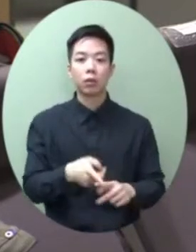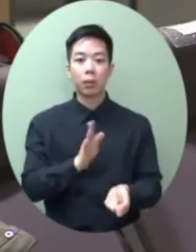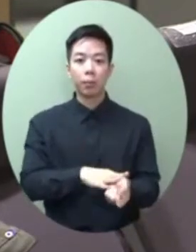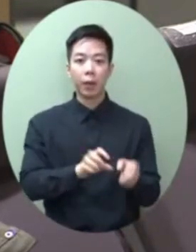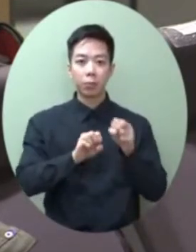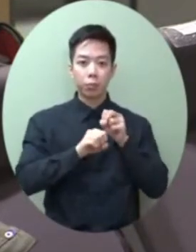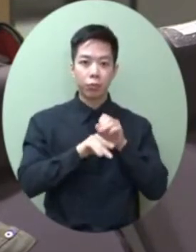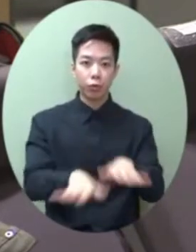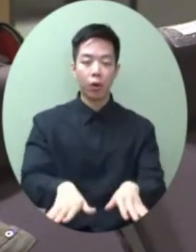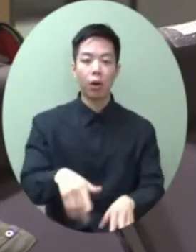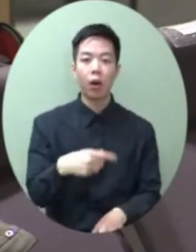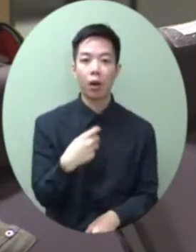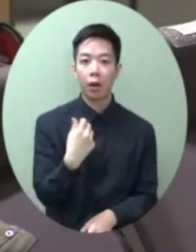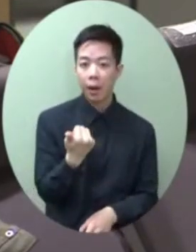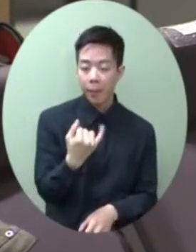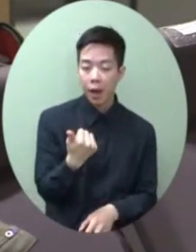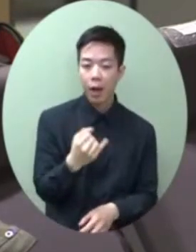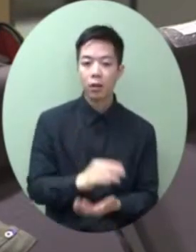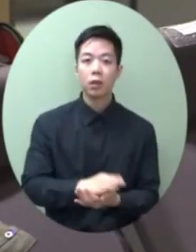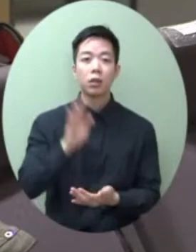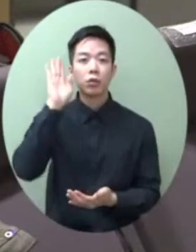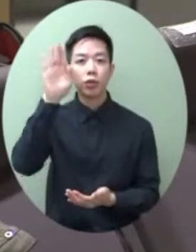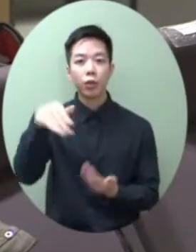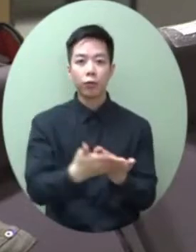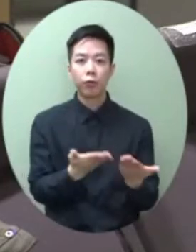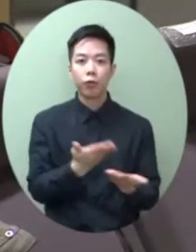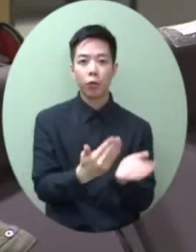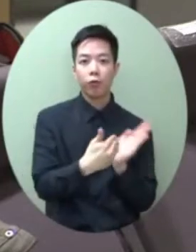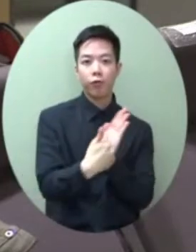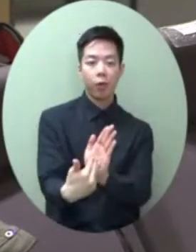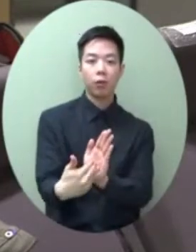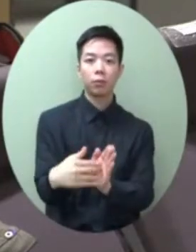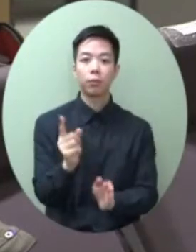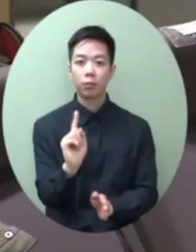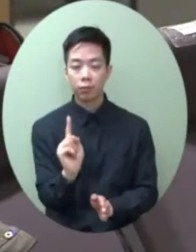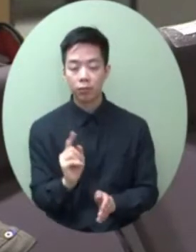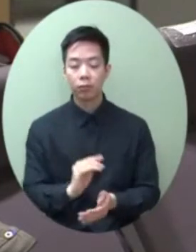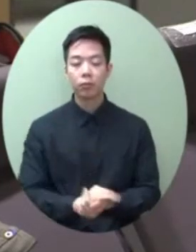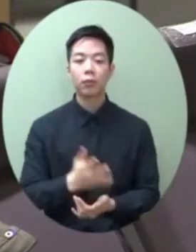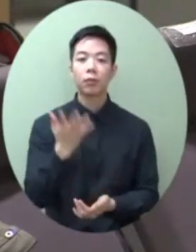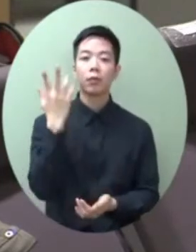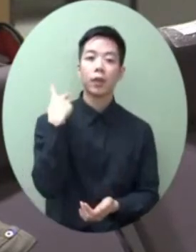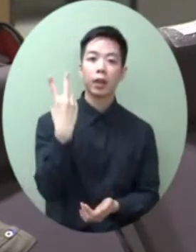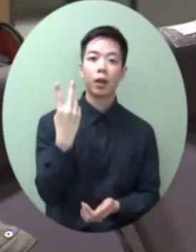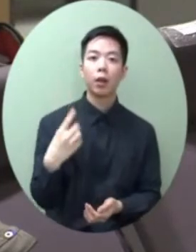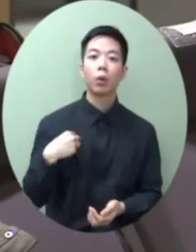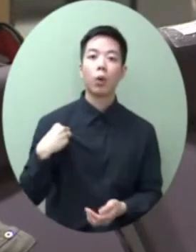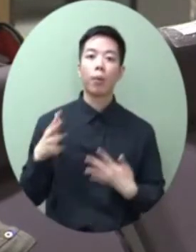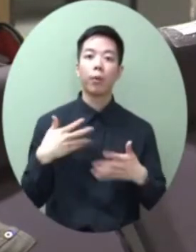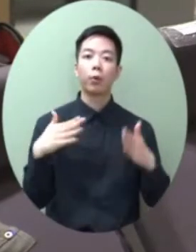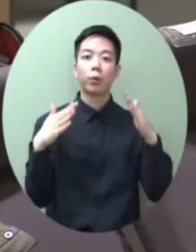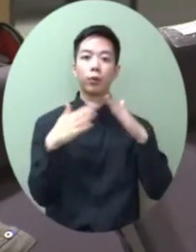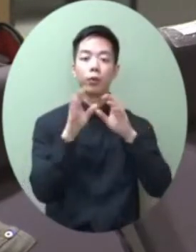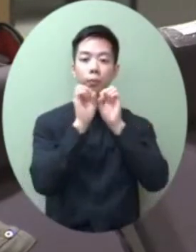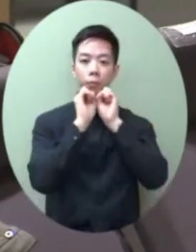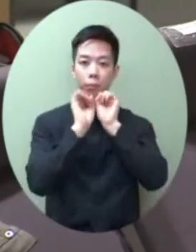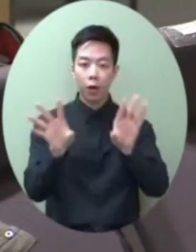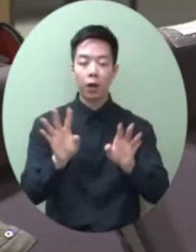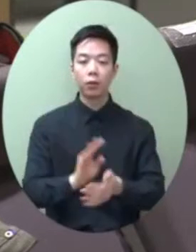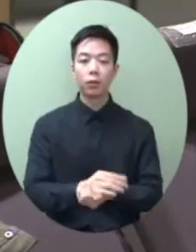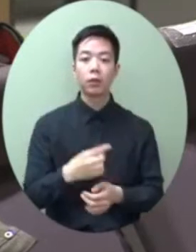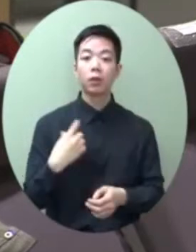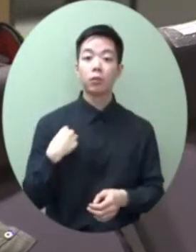And are you worried that this could result in new infections? And also, 2 days ago, the Hong Kong